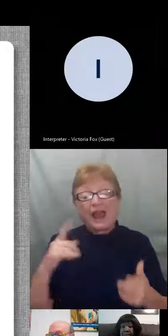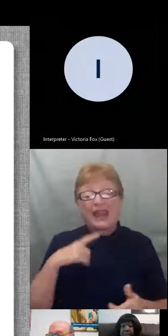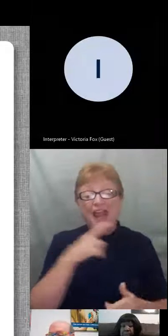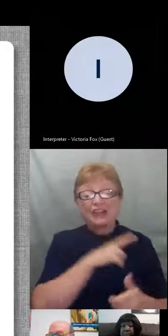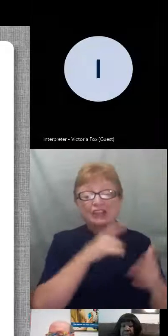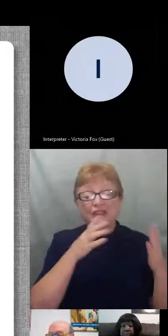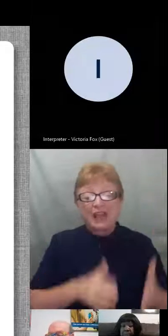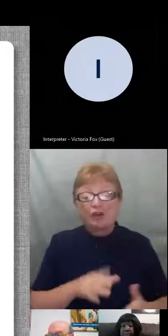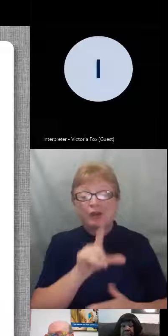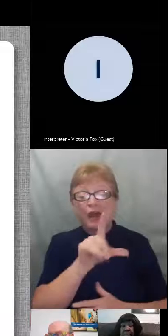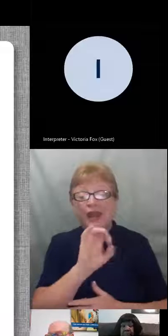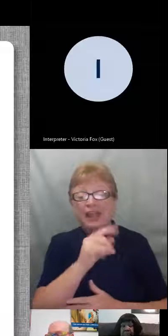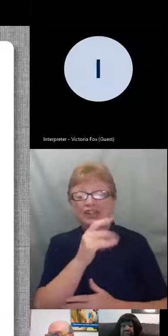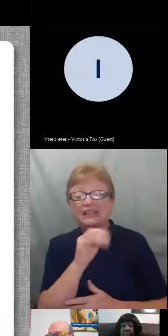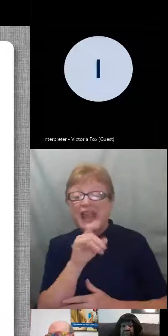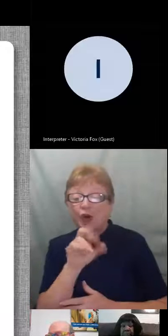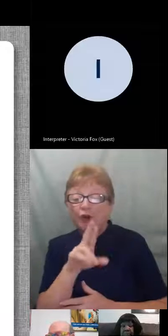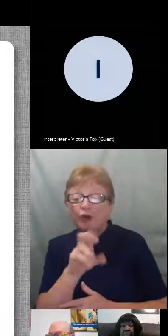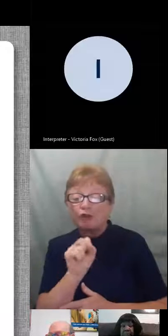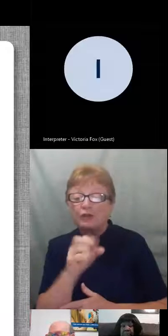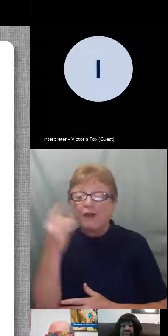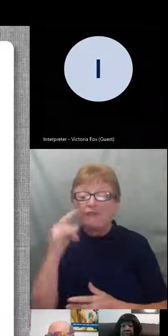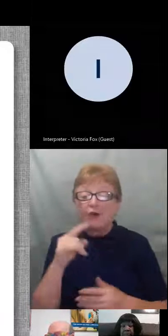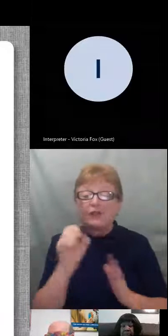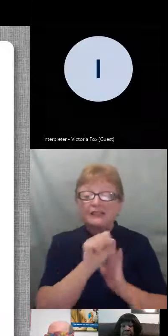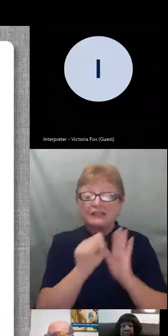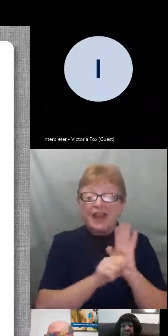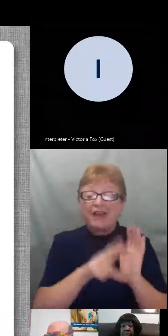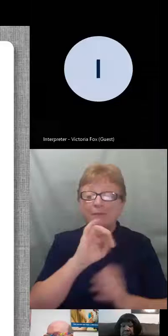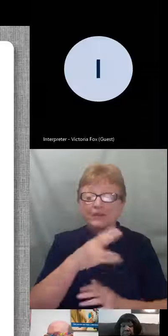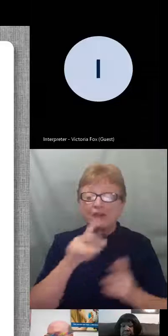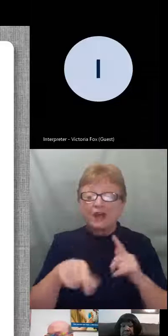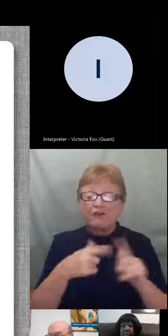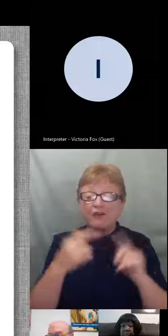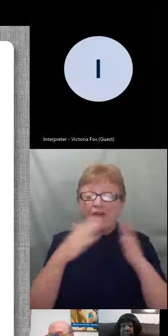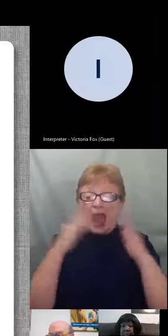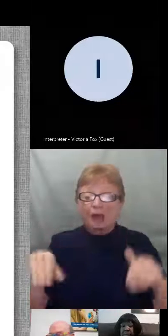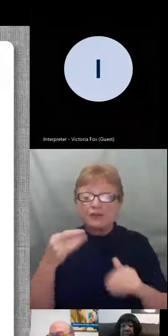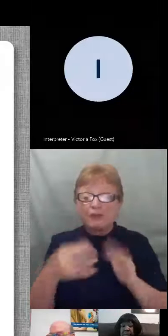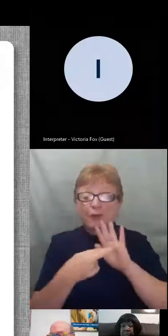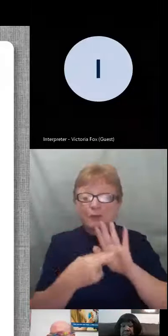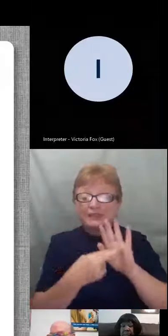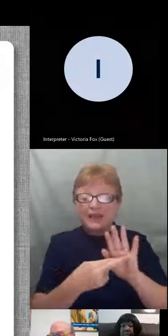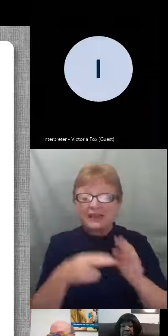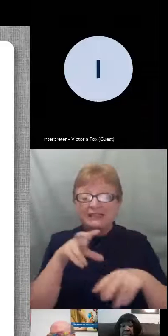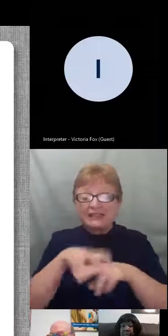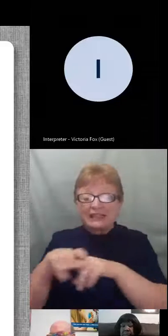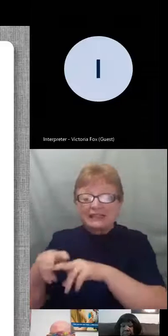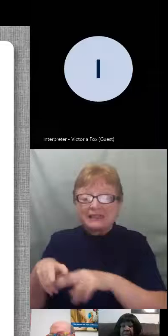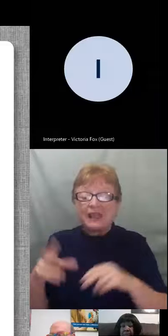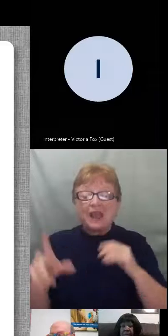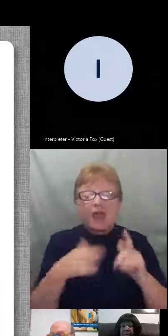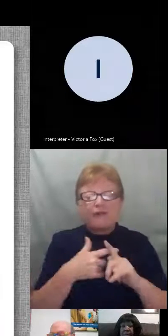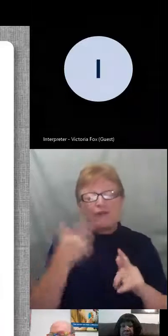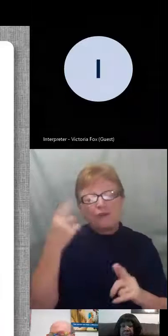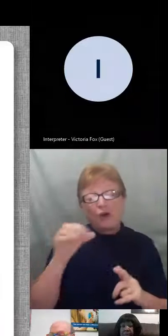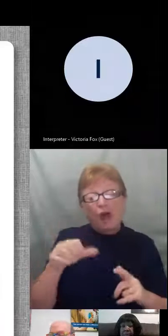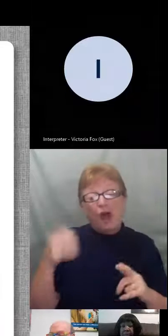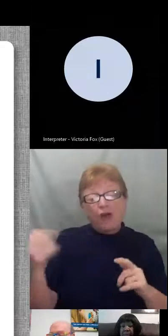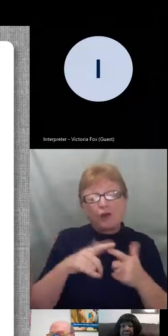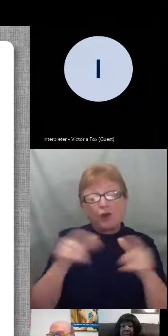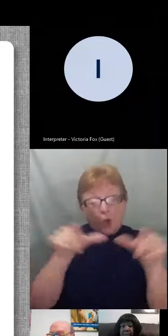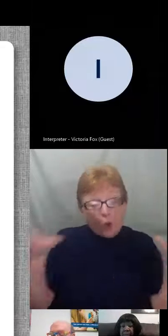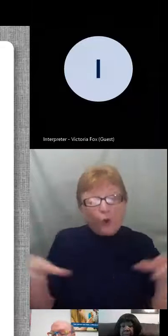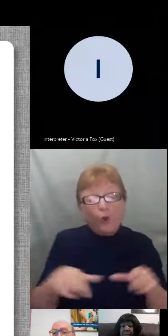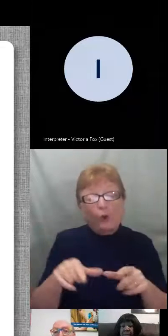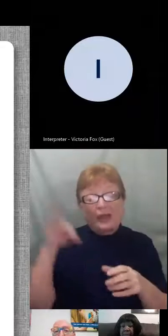legislators in the state of Michigan and for the House of Representatives seats, as well as those for local elections. The